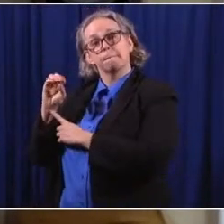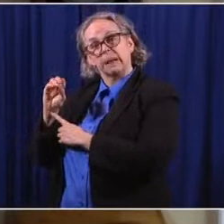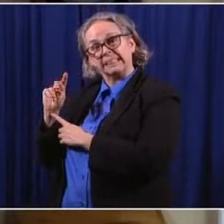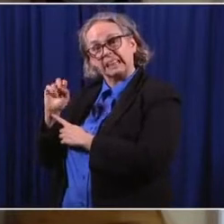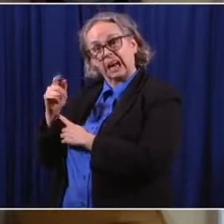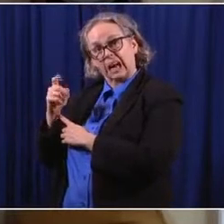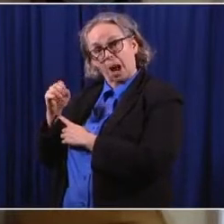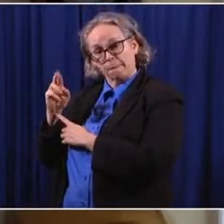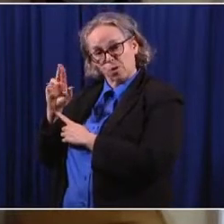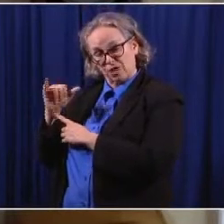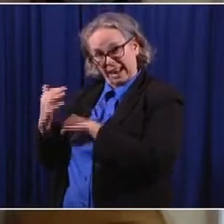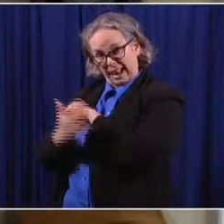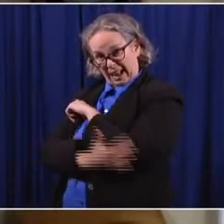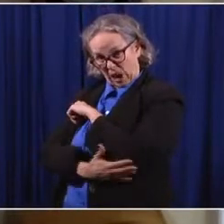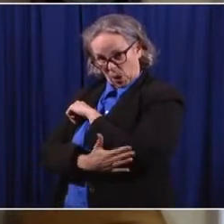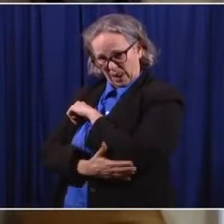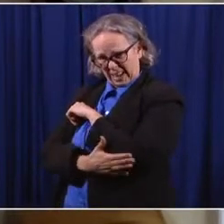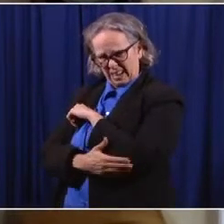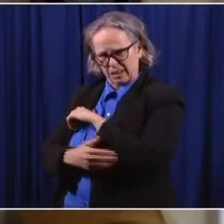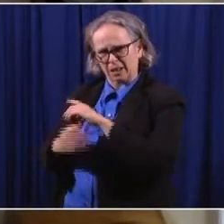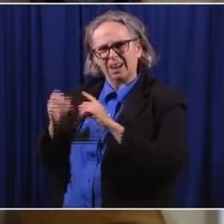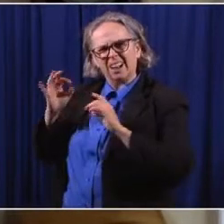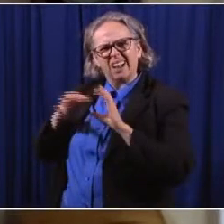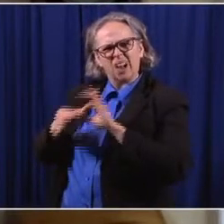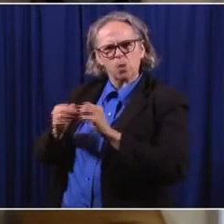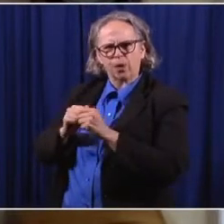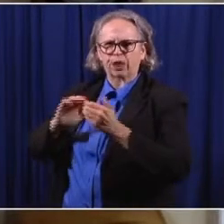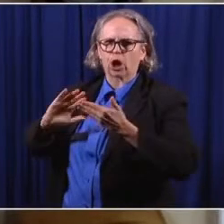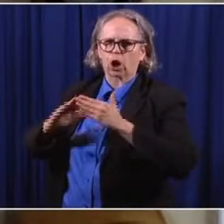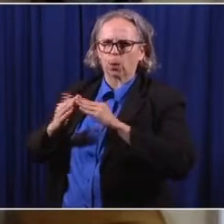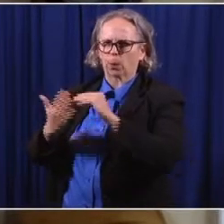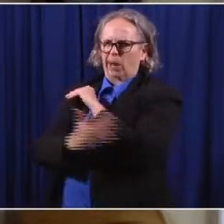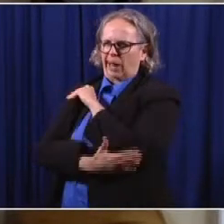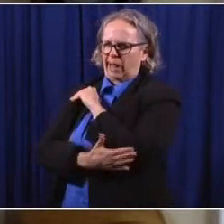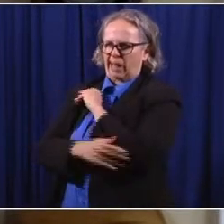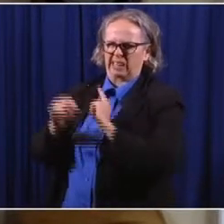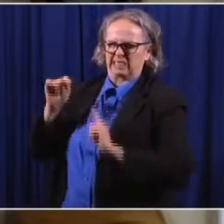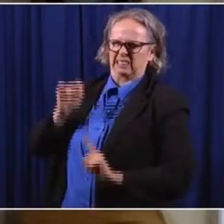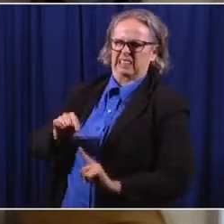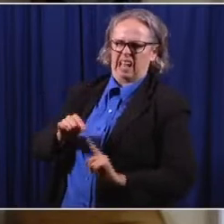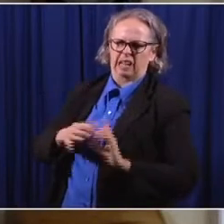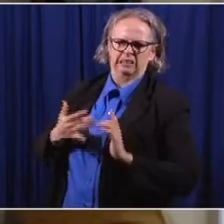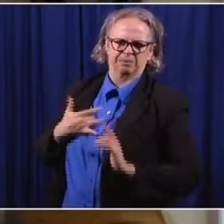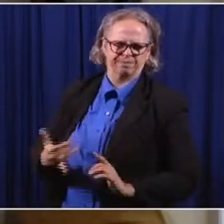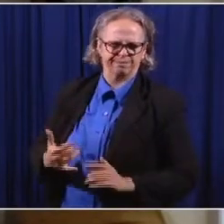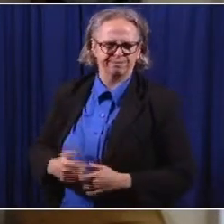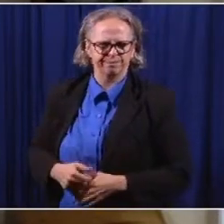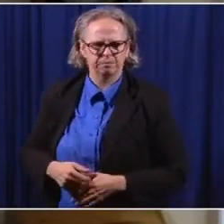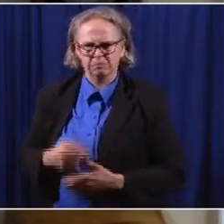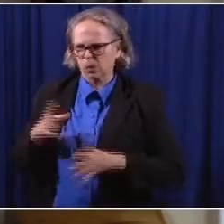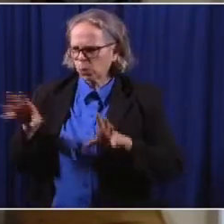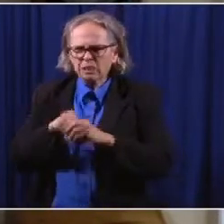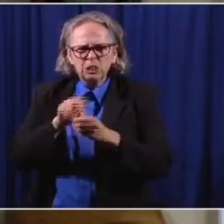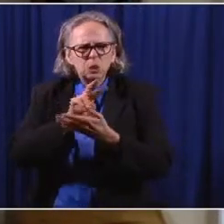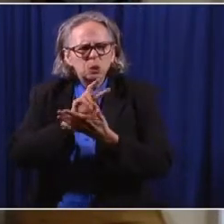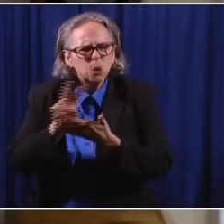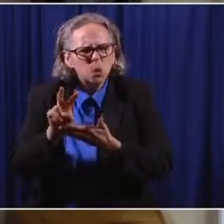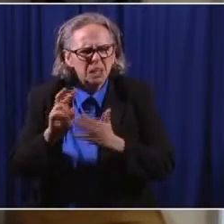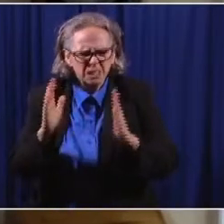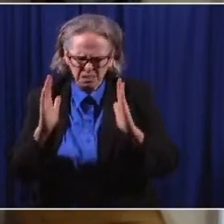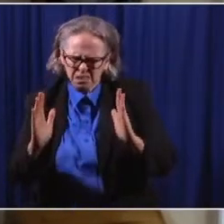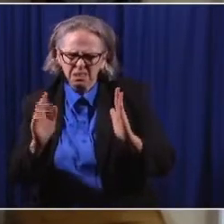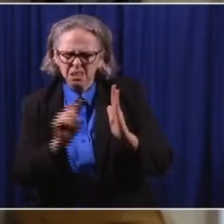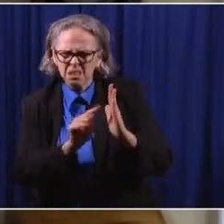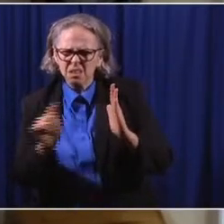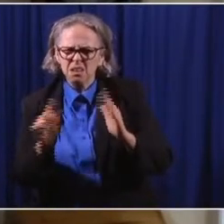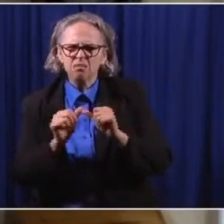one of our more urban counties. While during the total 2-week reporting period, Montgomery County had a sustained increase